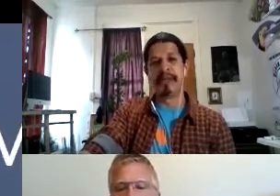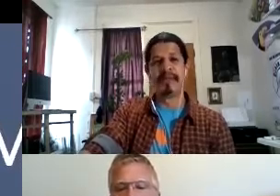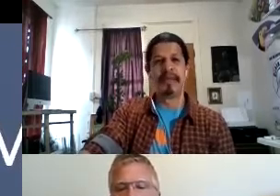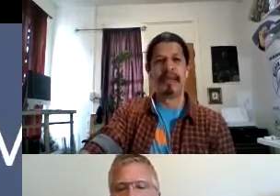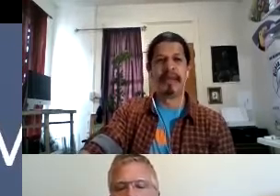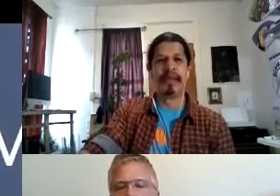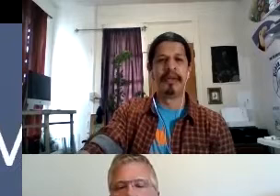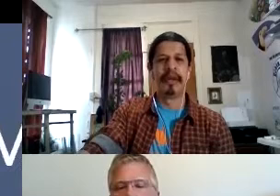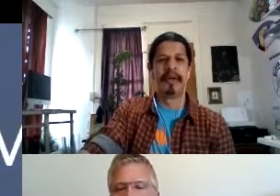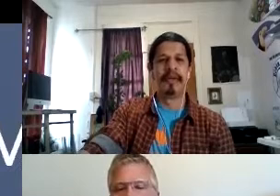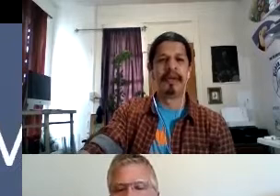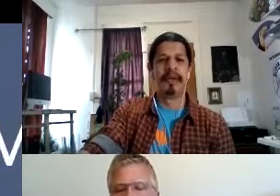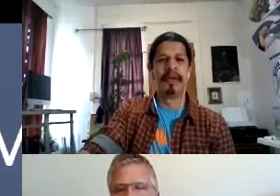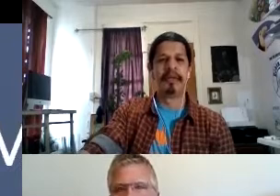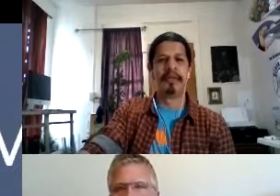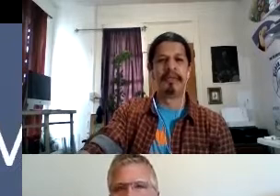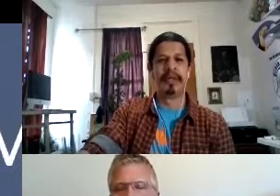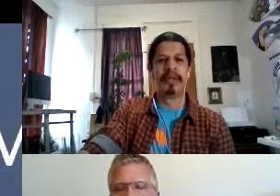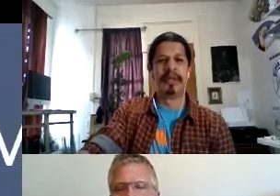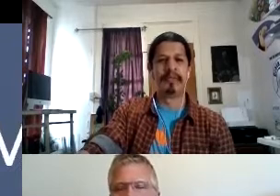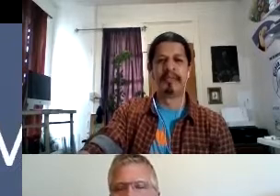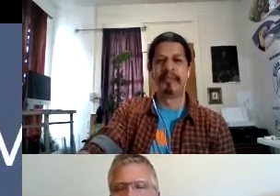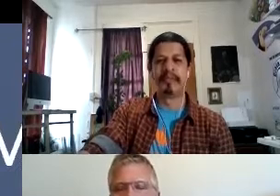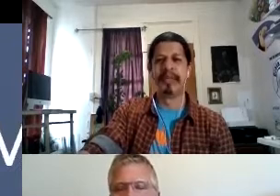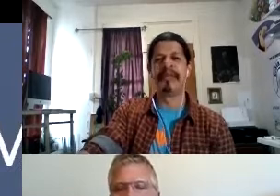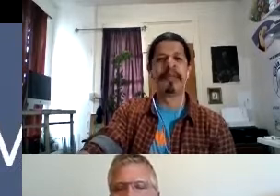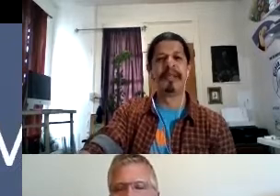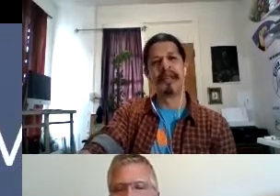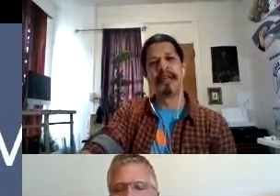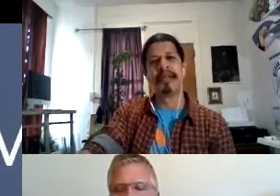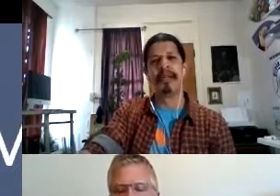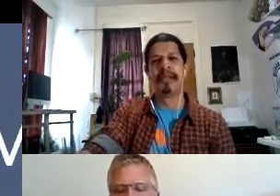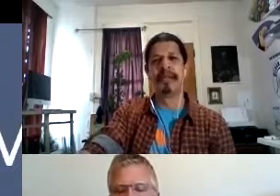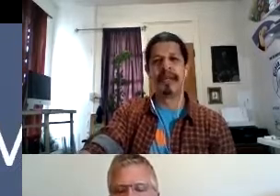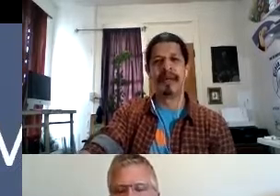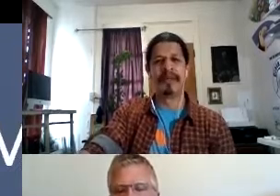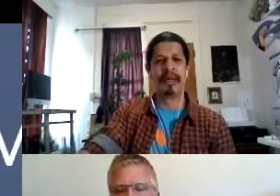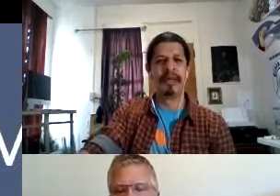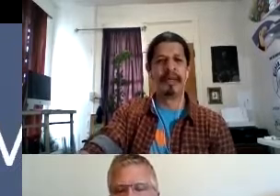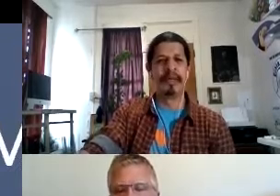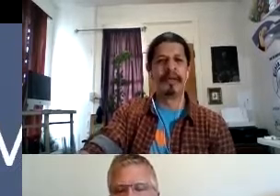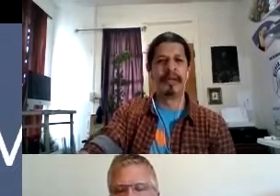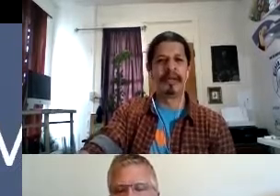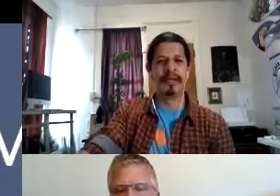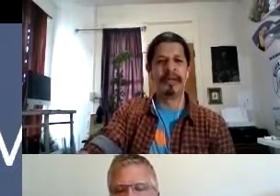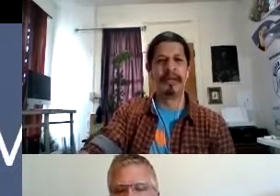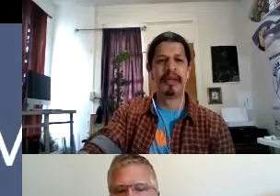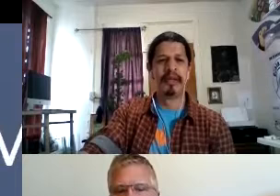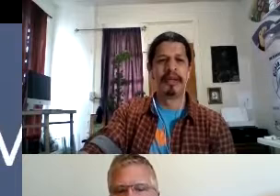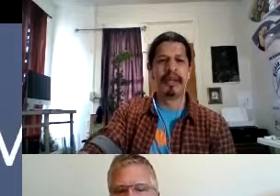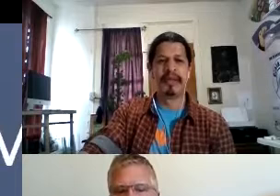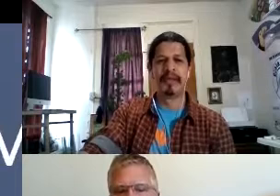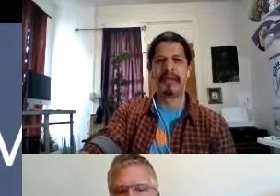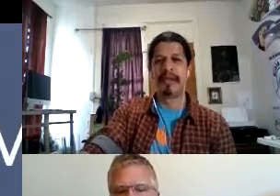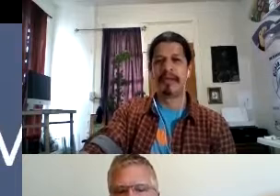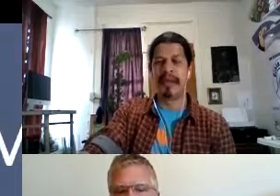recorded and that you'll please remain silent until we have the Q&A section.